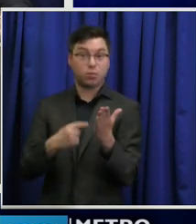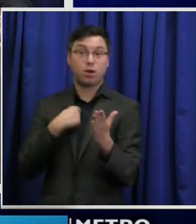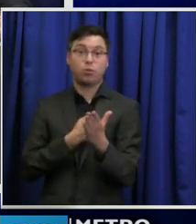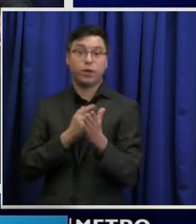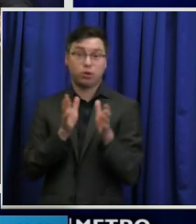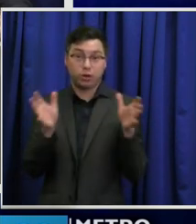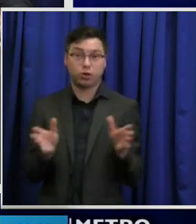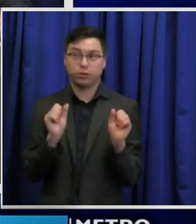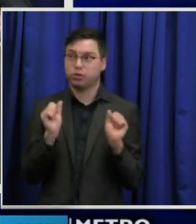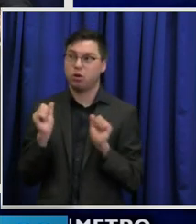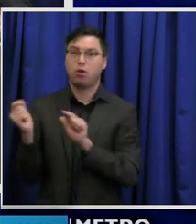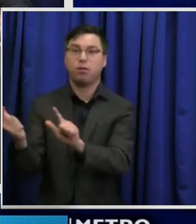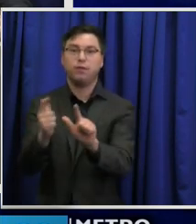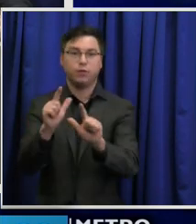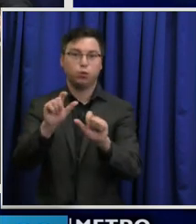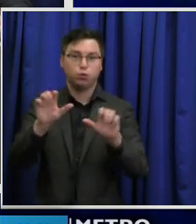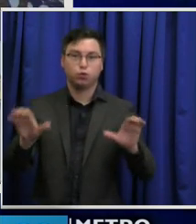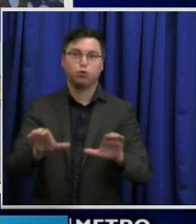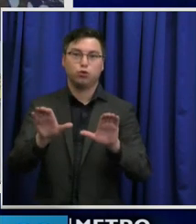Thank you.